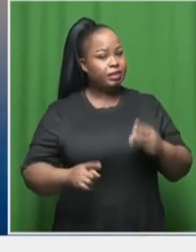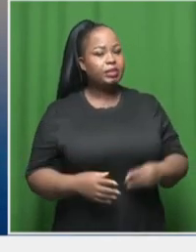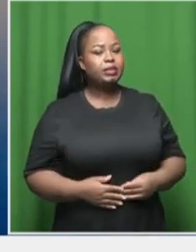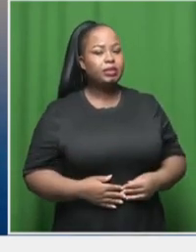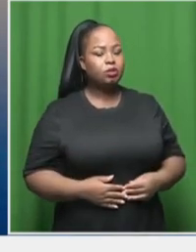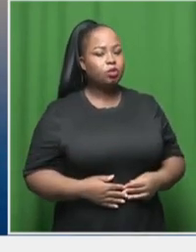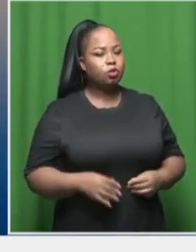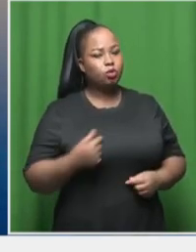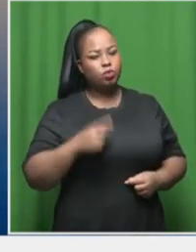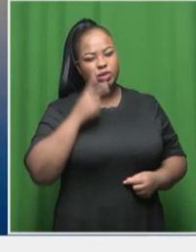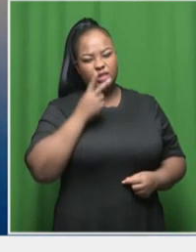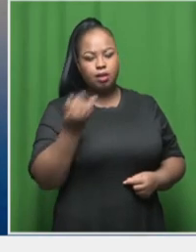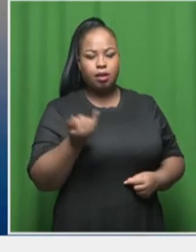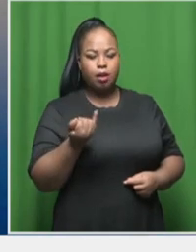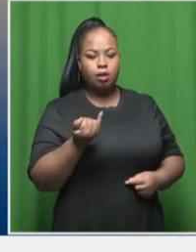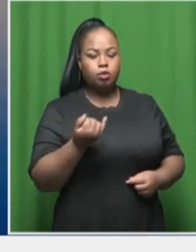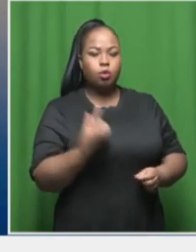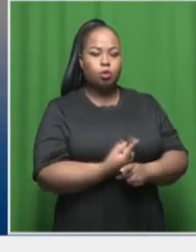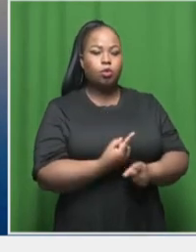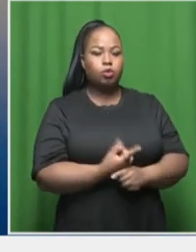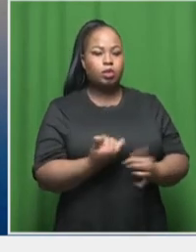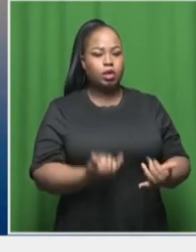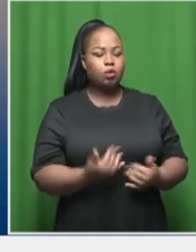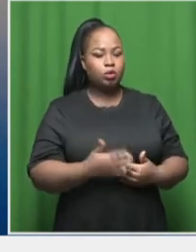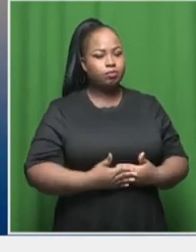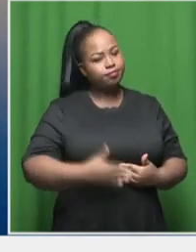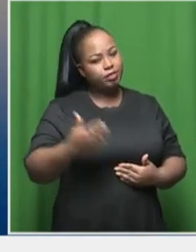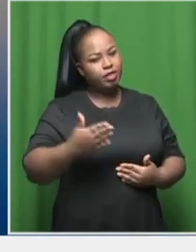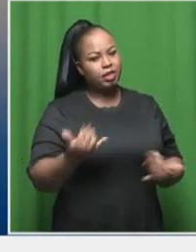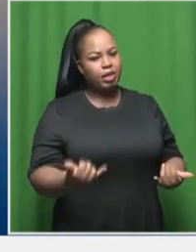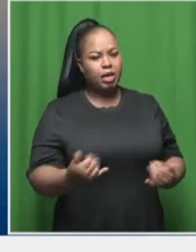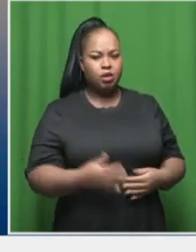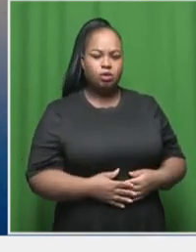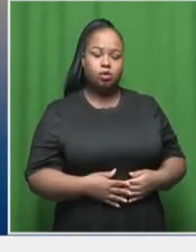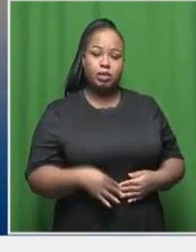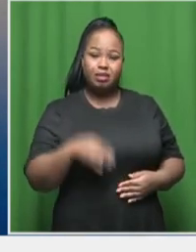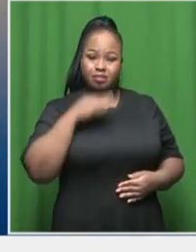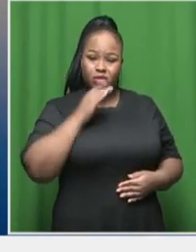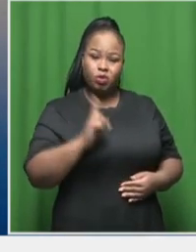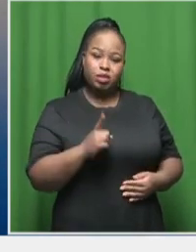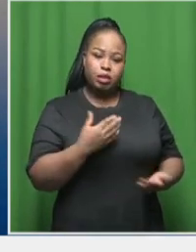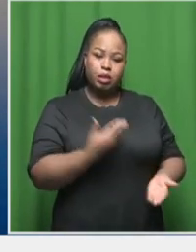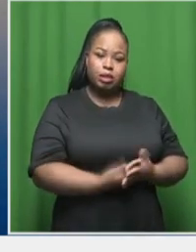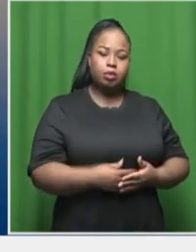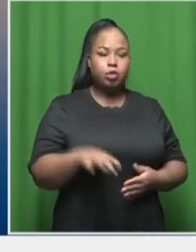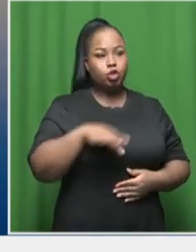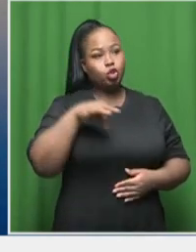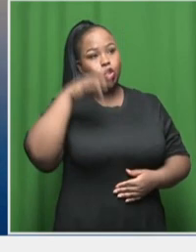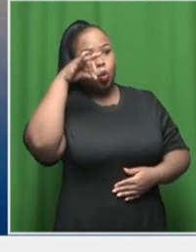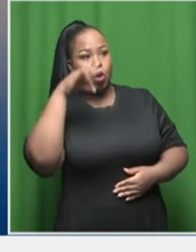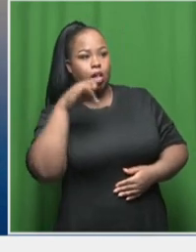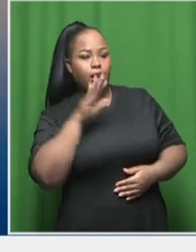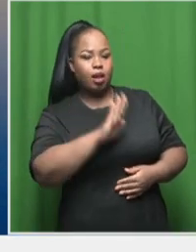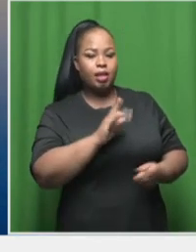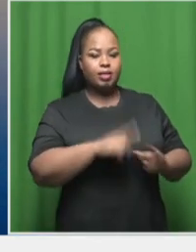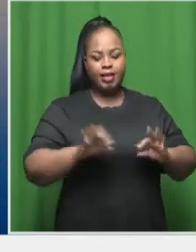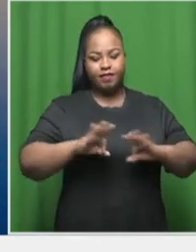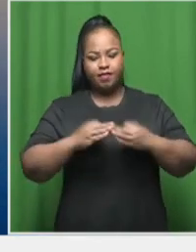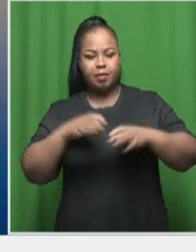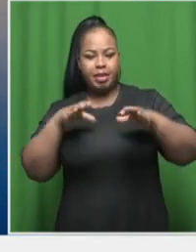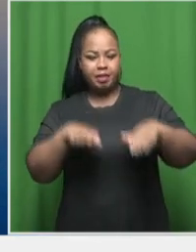the kind of market that we want to attract at the time. So which means that 1 minute it could be a soul session, 1 minute it could be a family